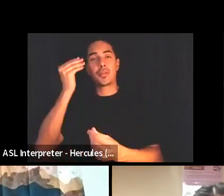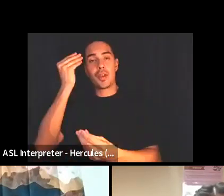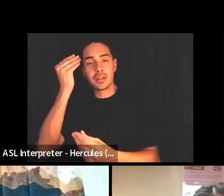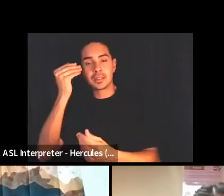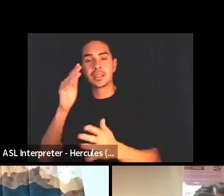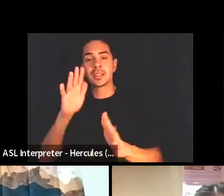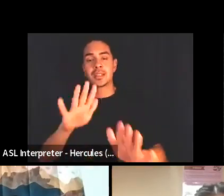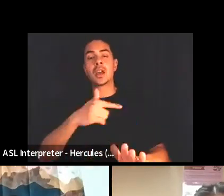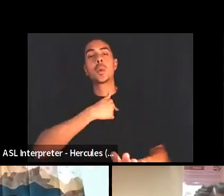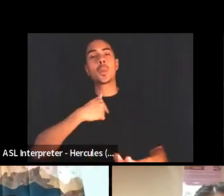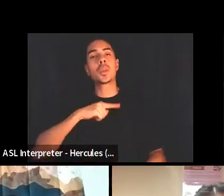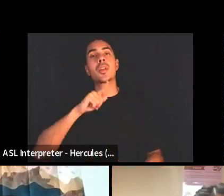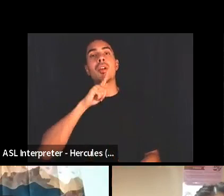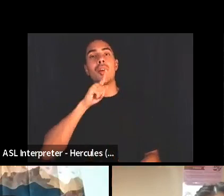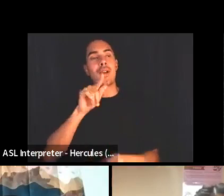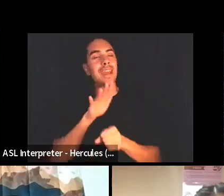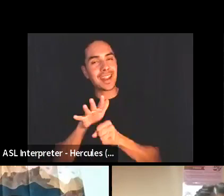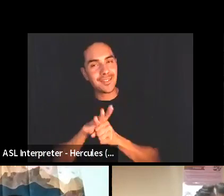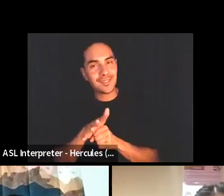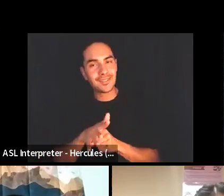okay.